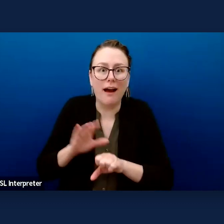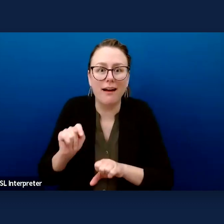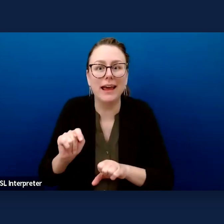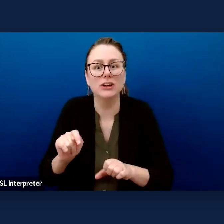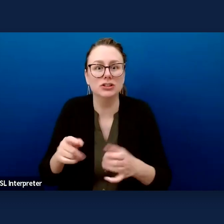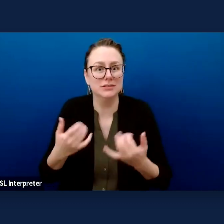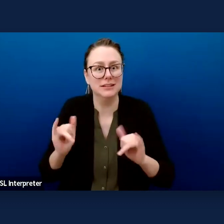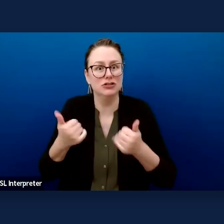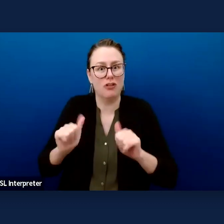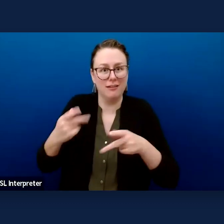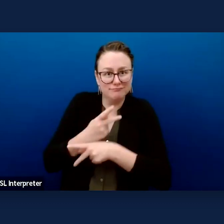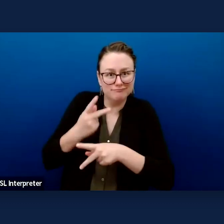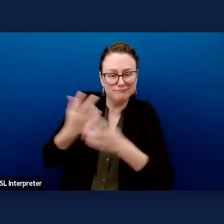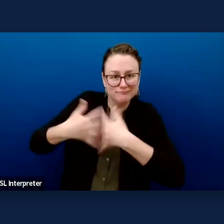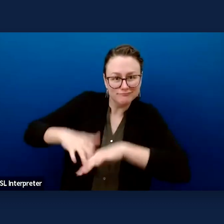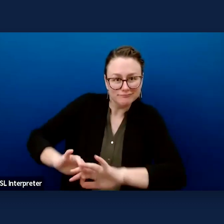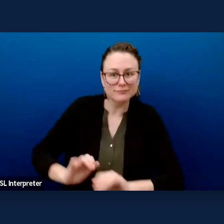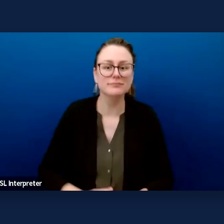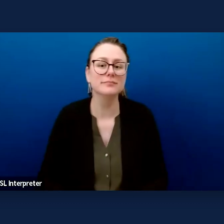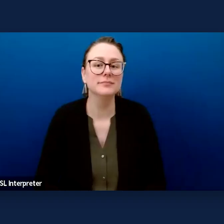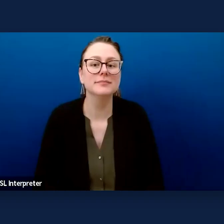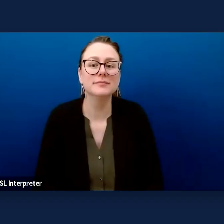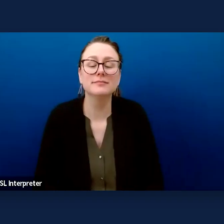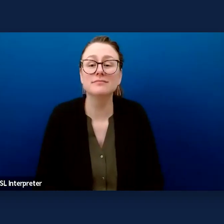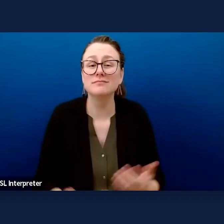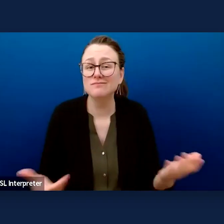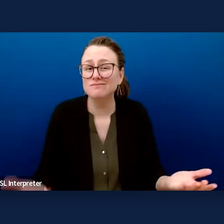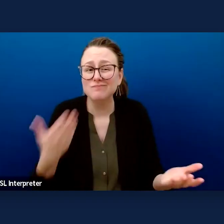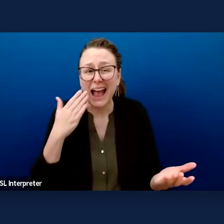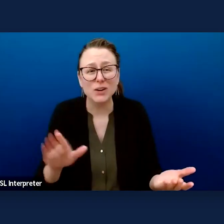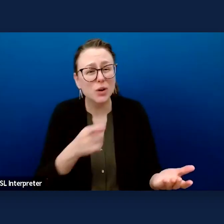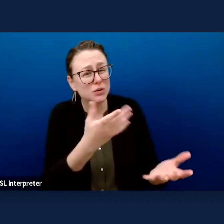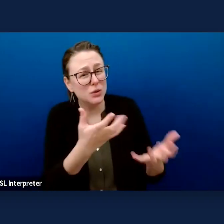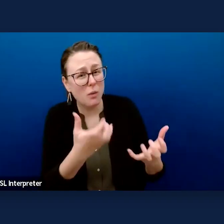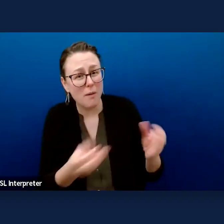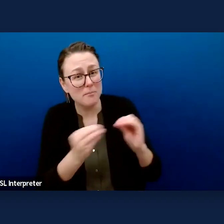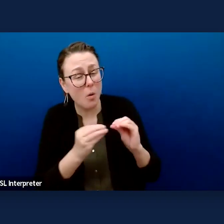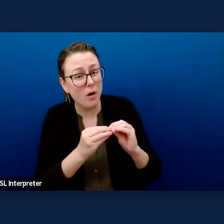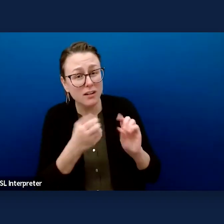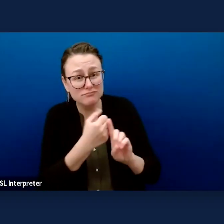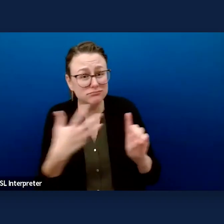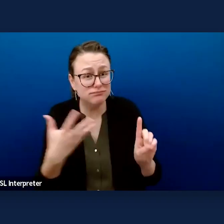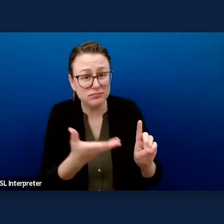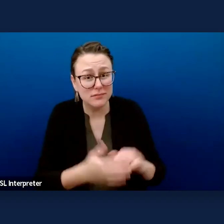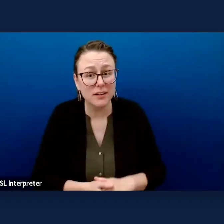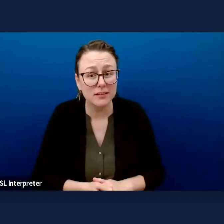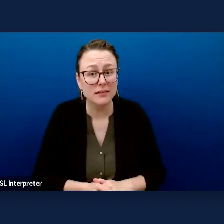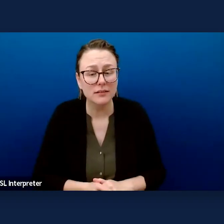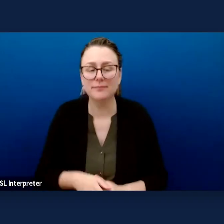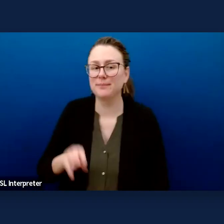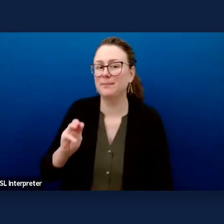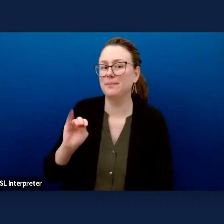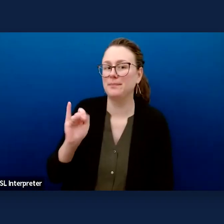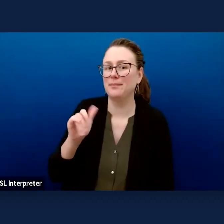colostomy in order. And I don't know, did you need anything else, Michelle? Just